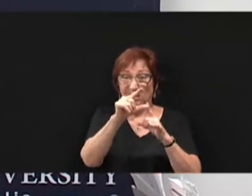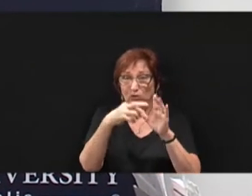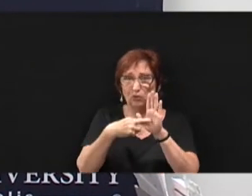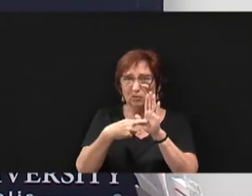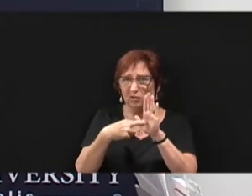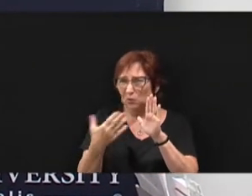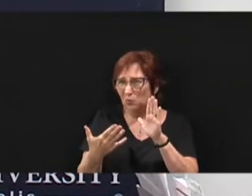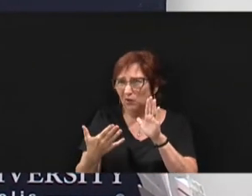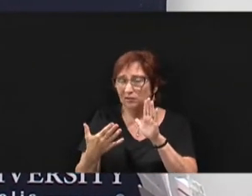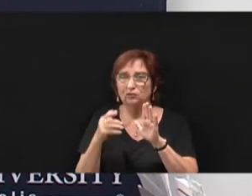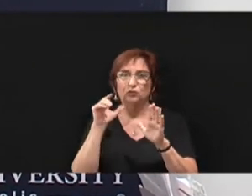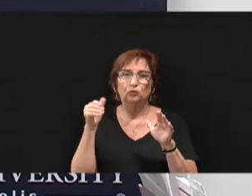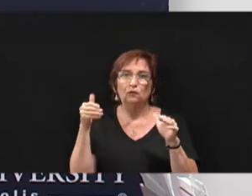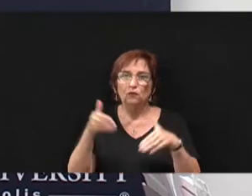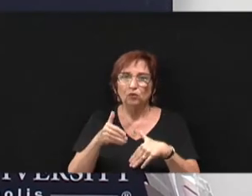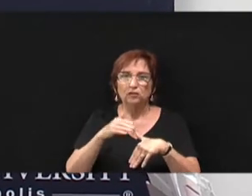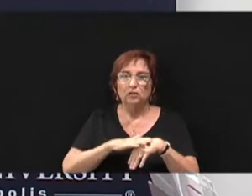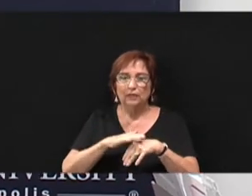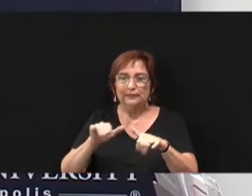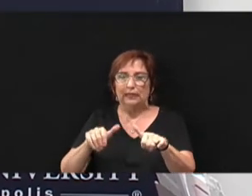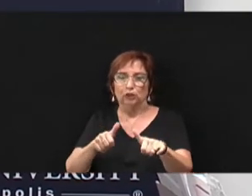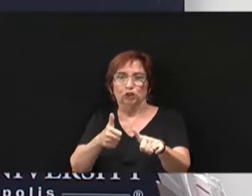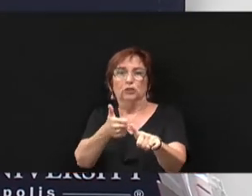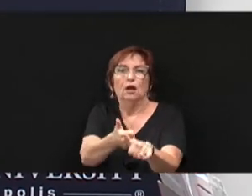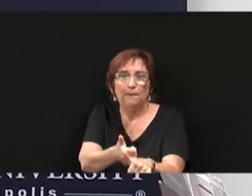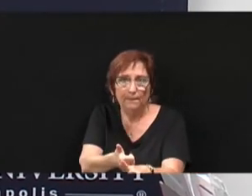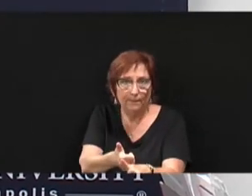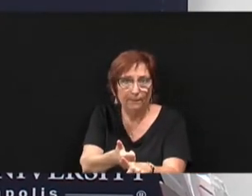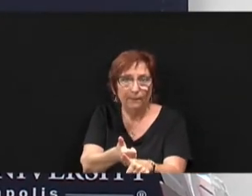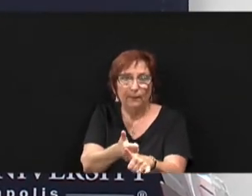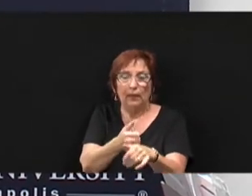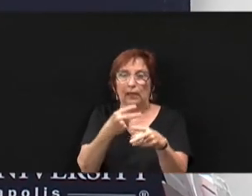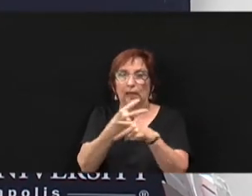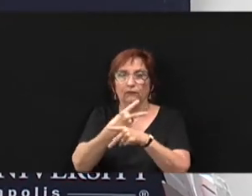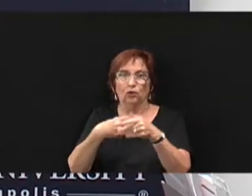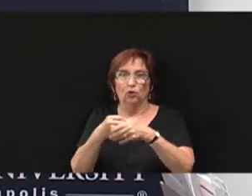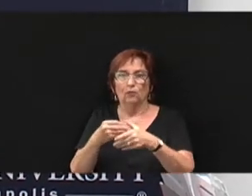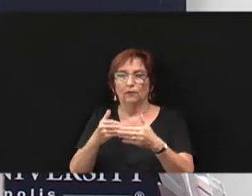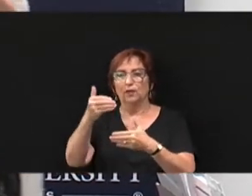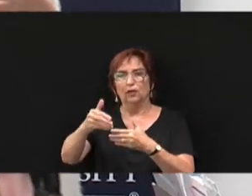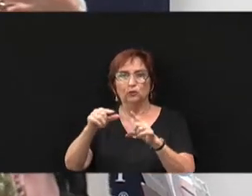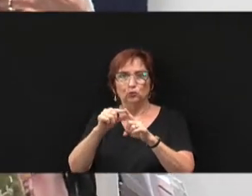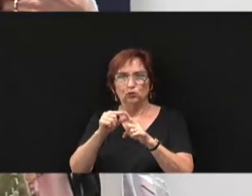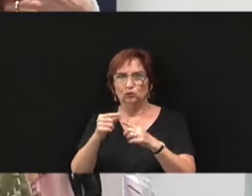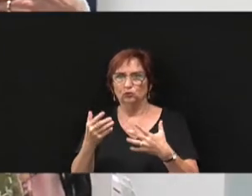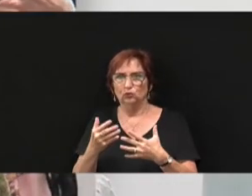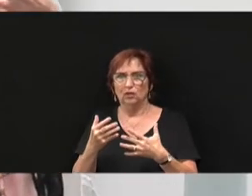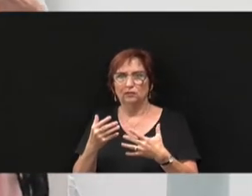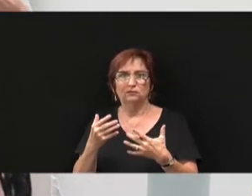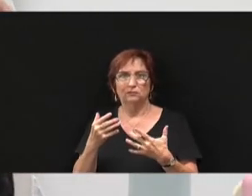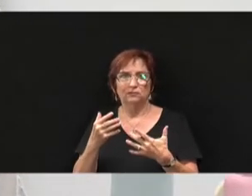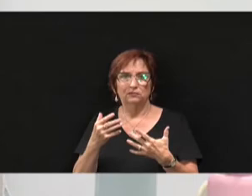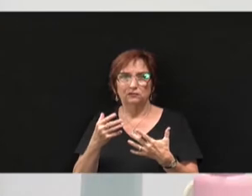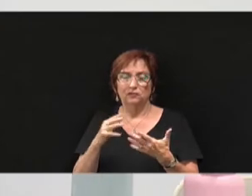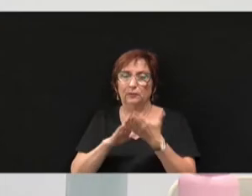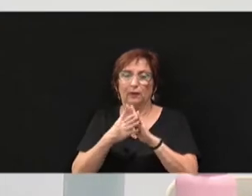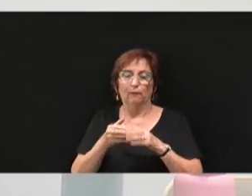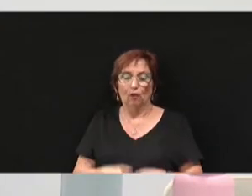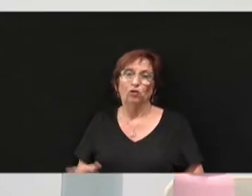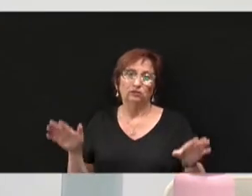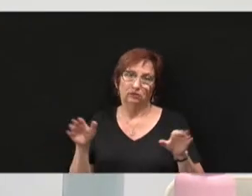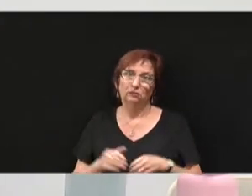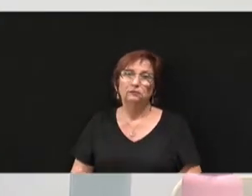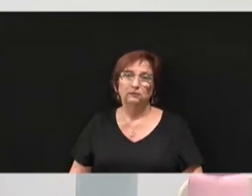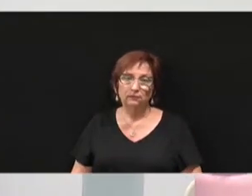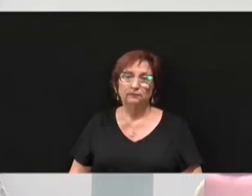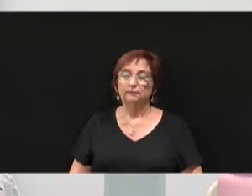was so focused on trying to catch up and figure out what that next word could be. Did I capture it all? Okay.